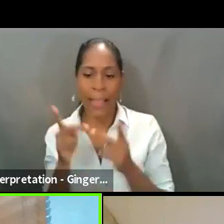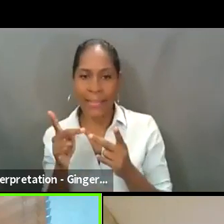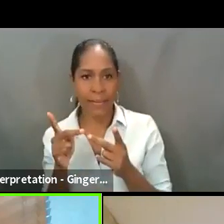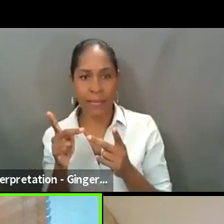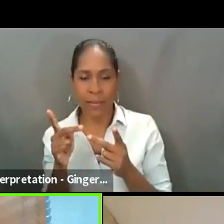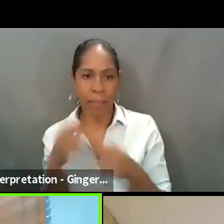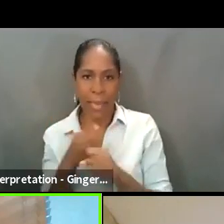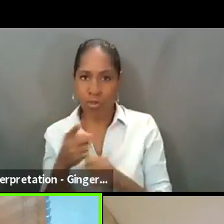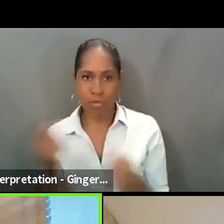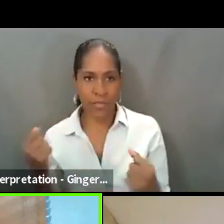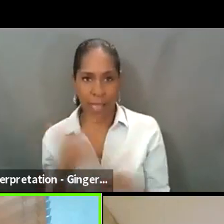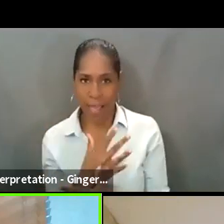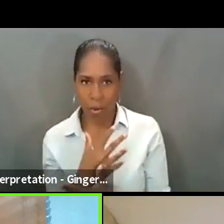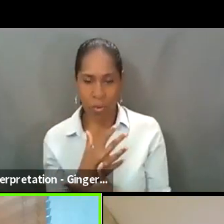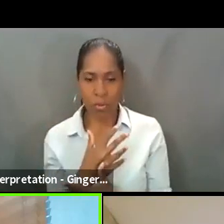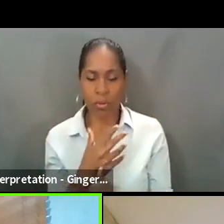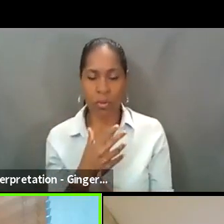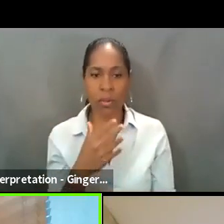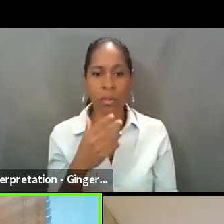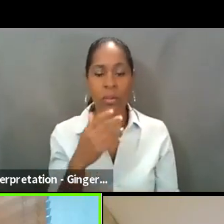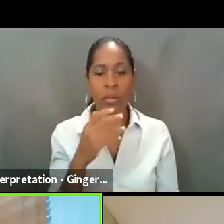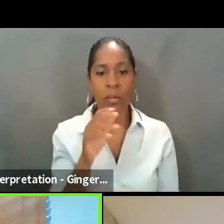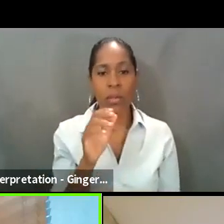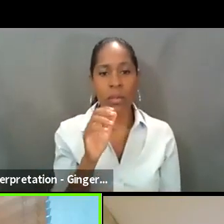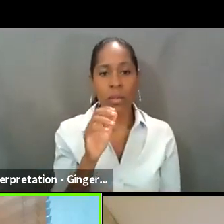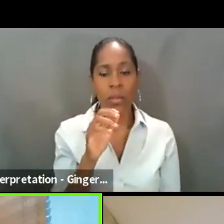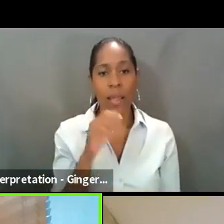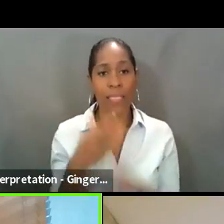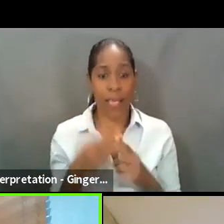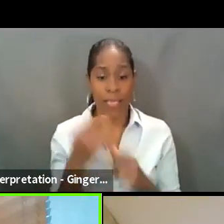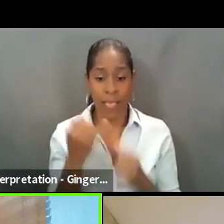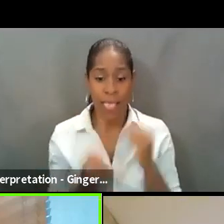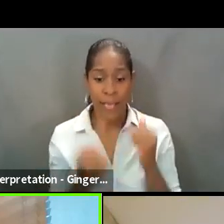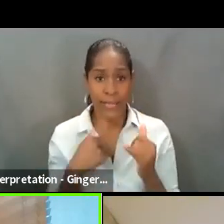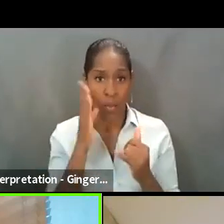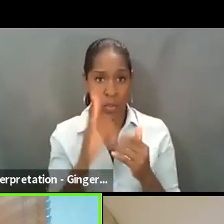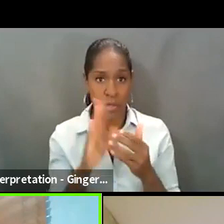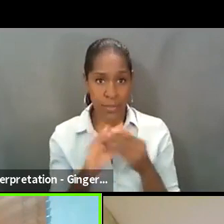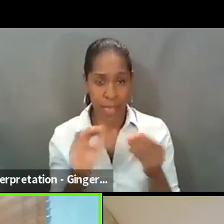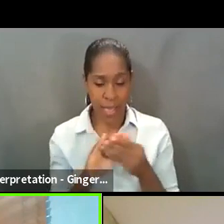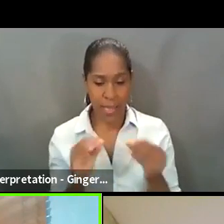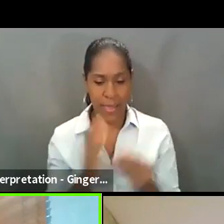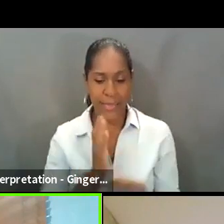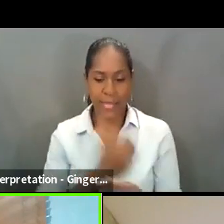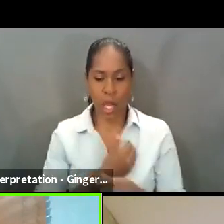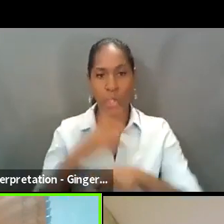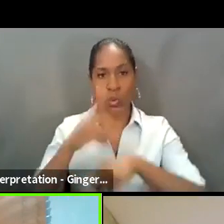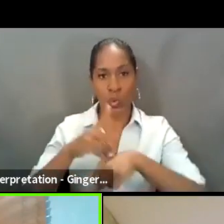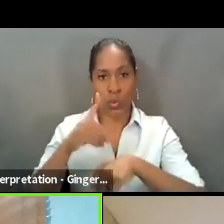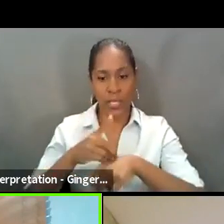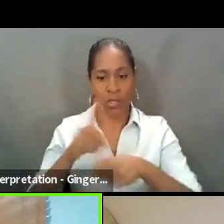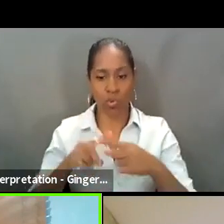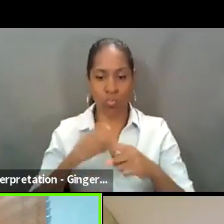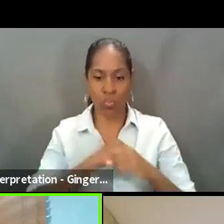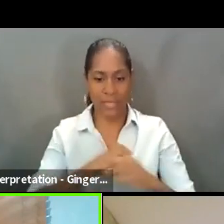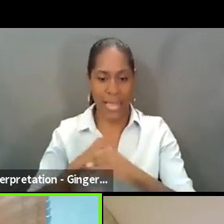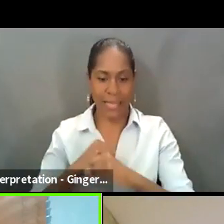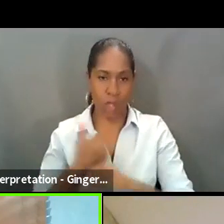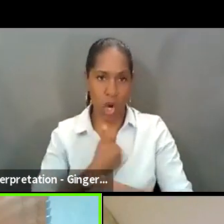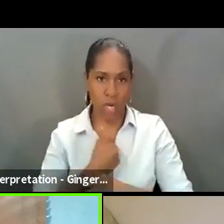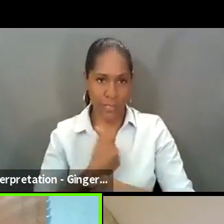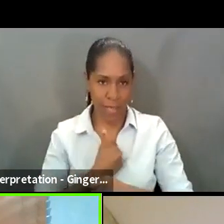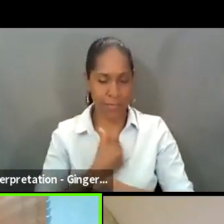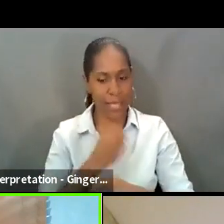then the last thing I will say is, I think it's our duty to protect ourselves and other